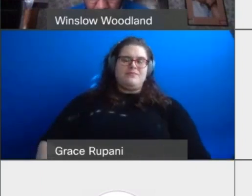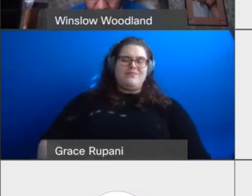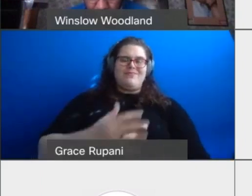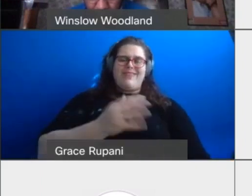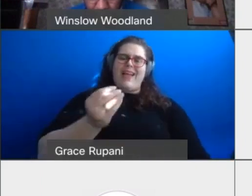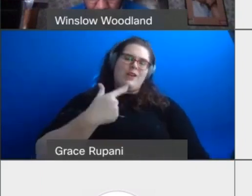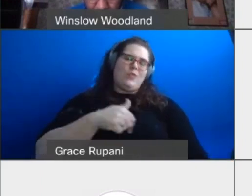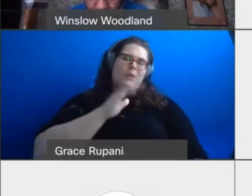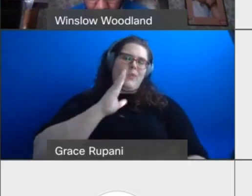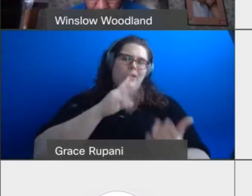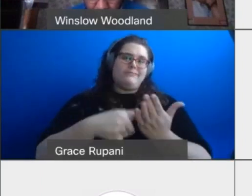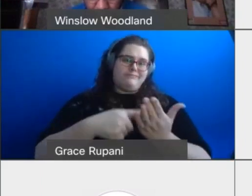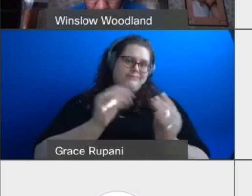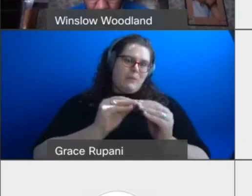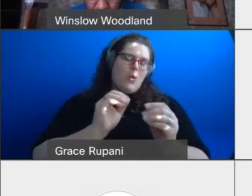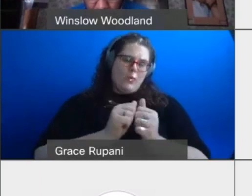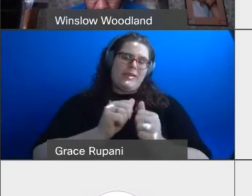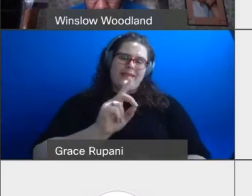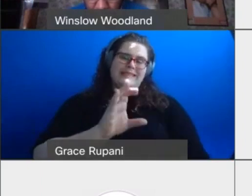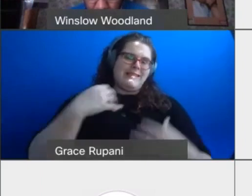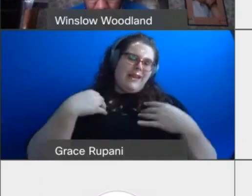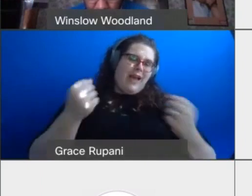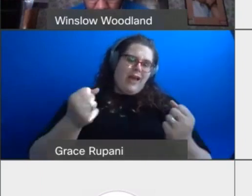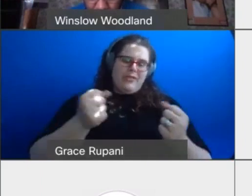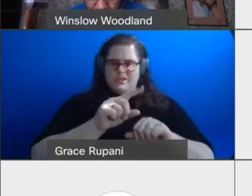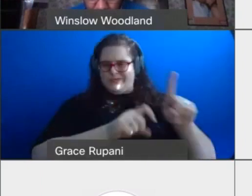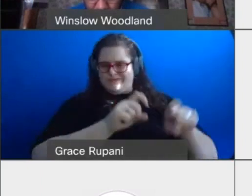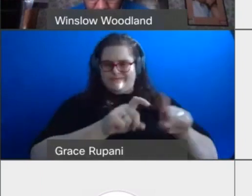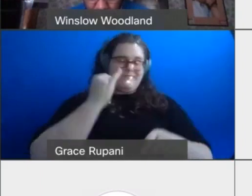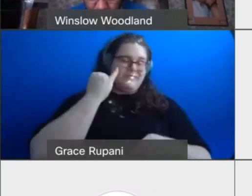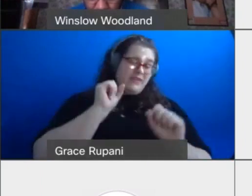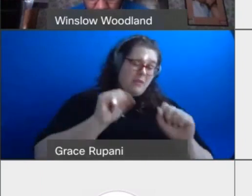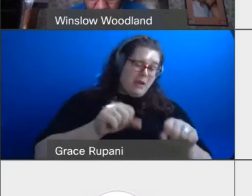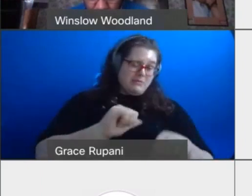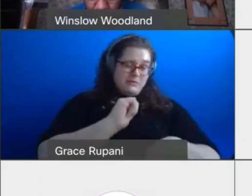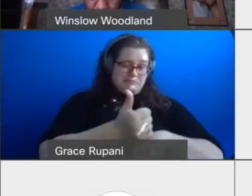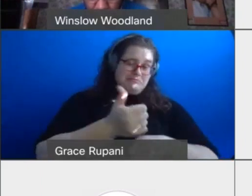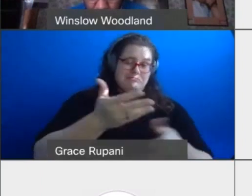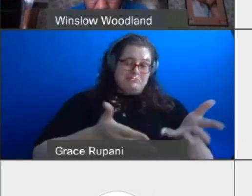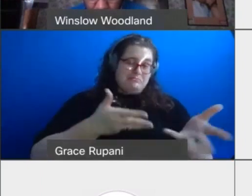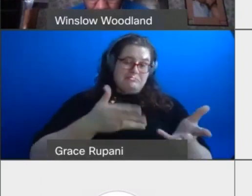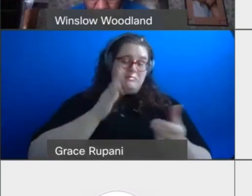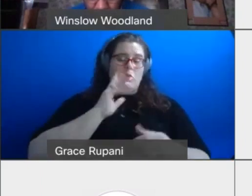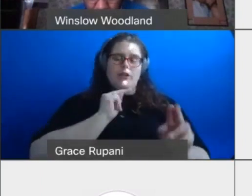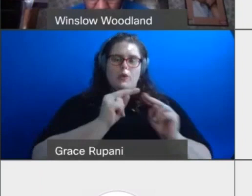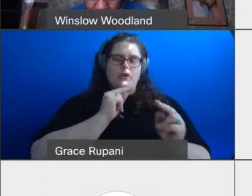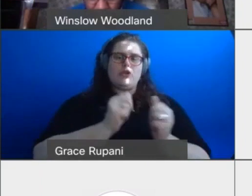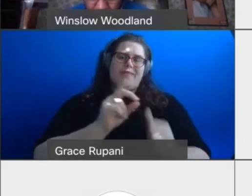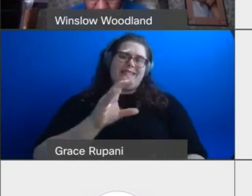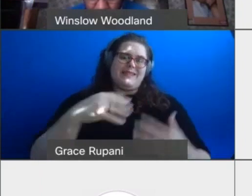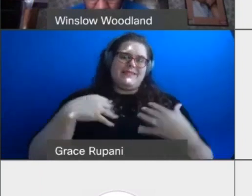Health about that possibility to see if that is possible. And I know for a number of